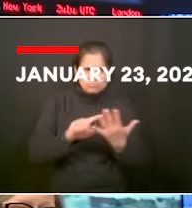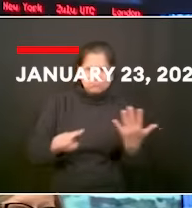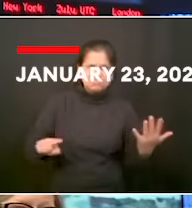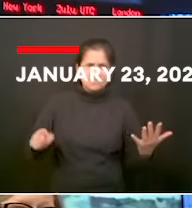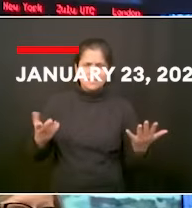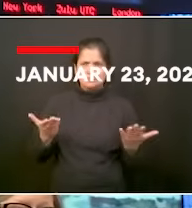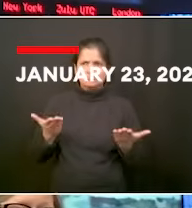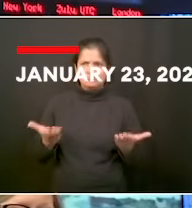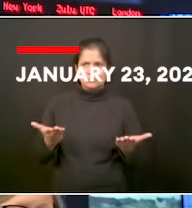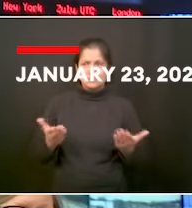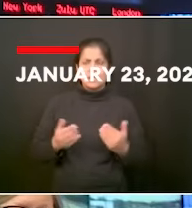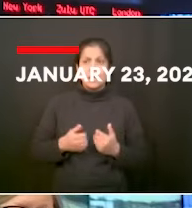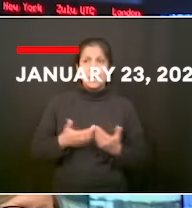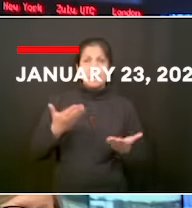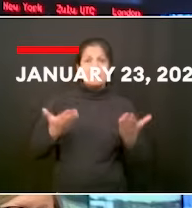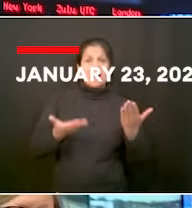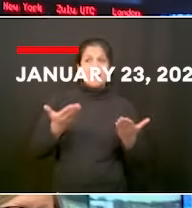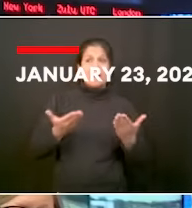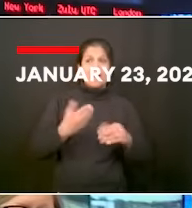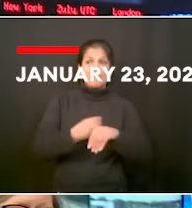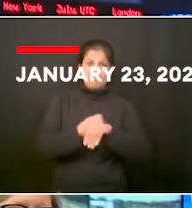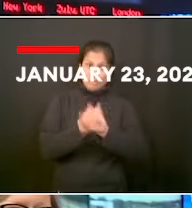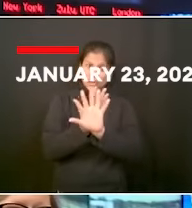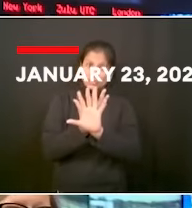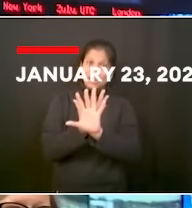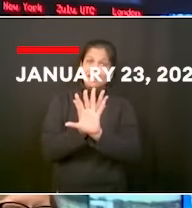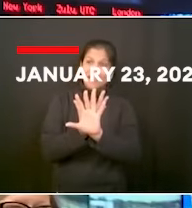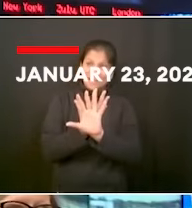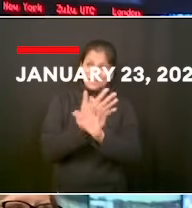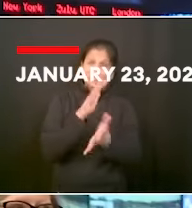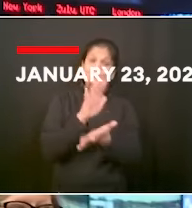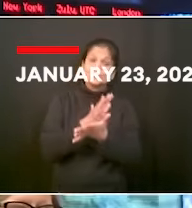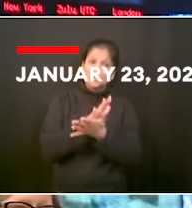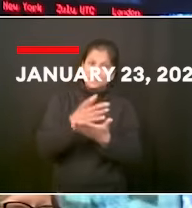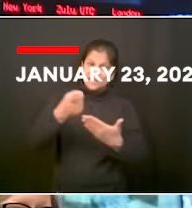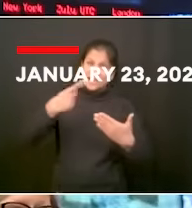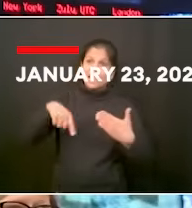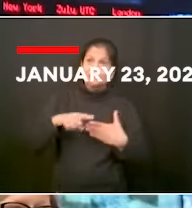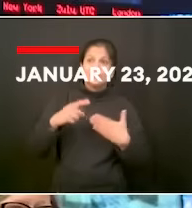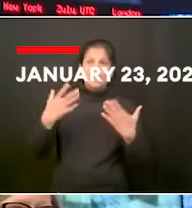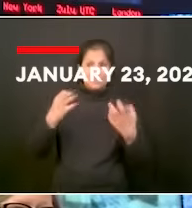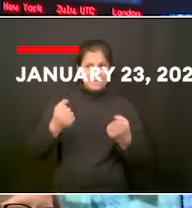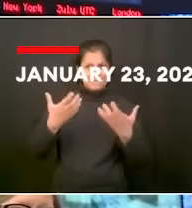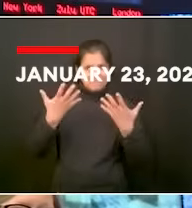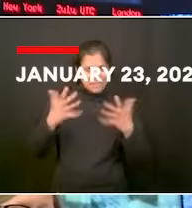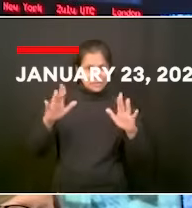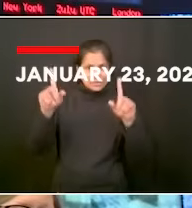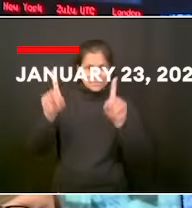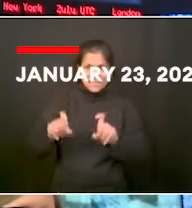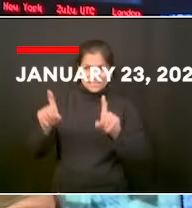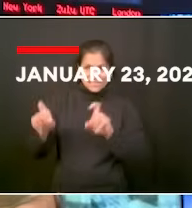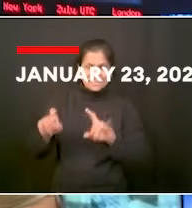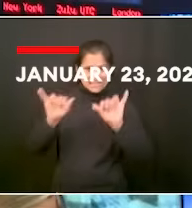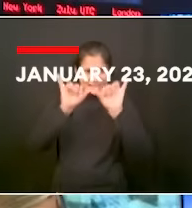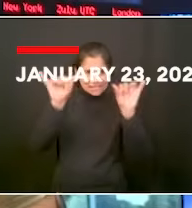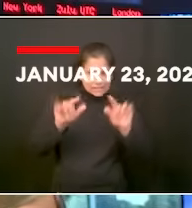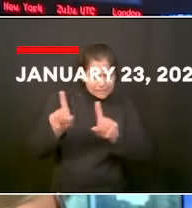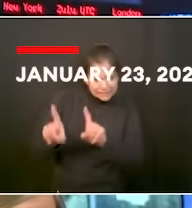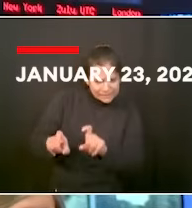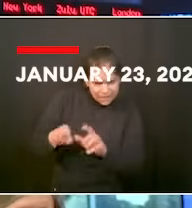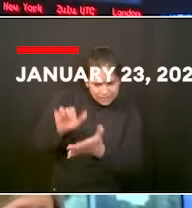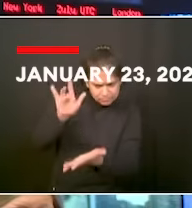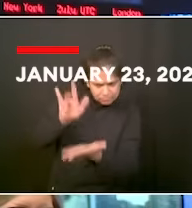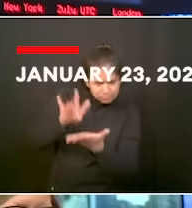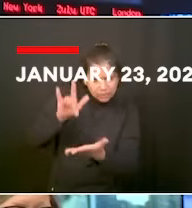remote for next week. And we've stress tested the system both in person with students logging in, and